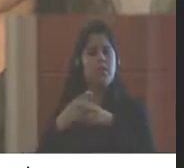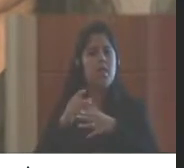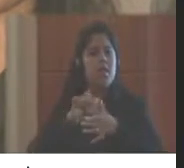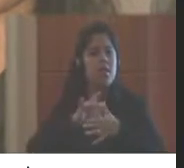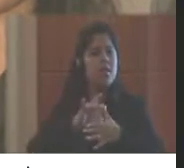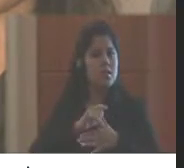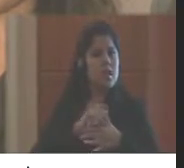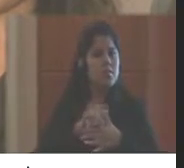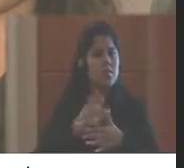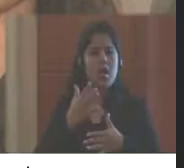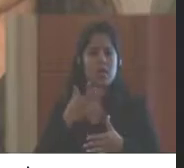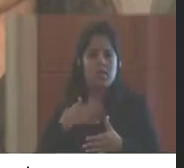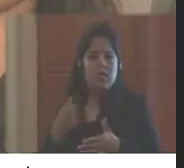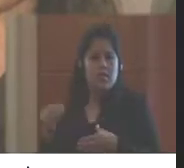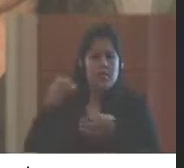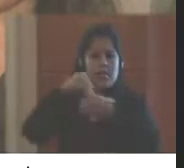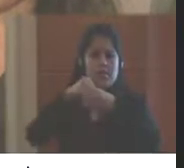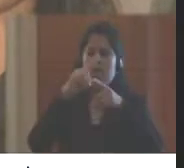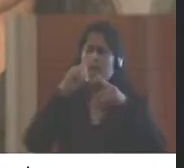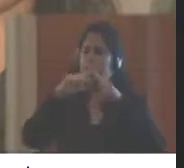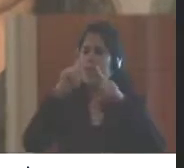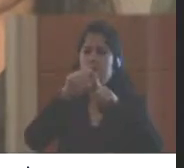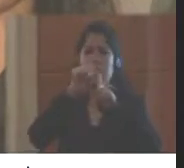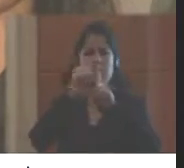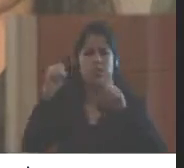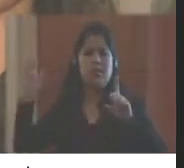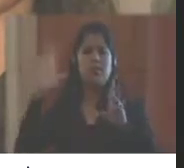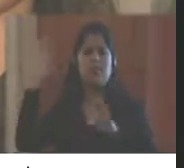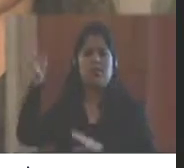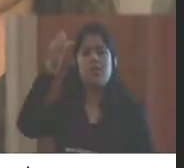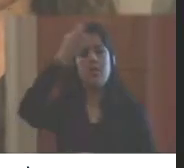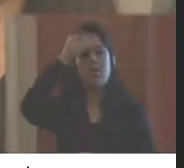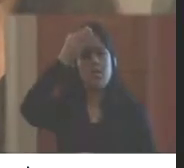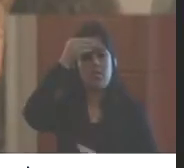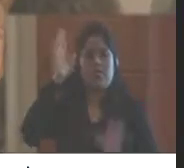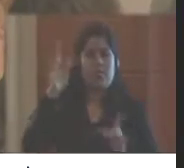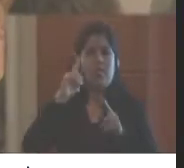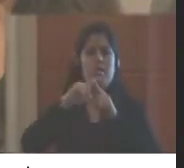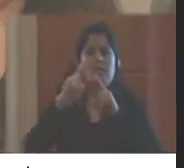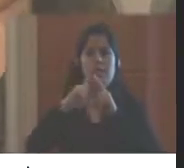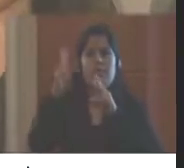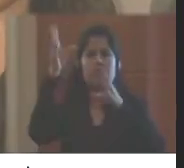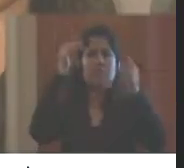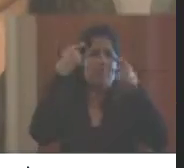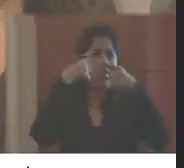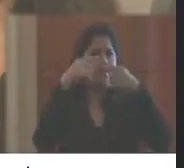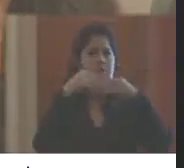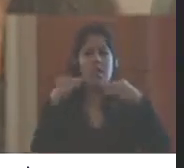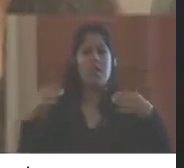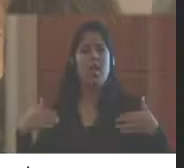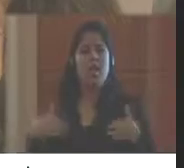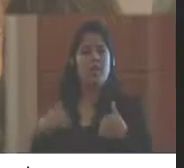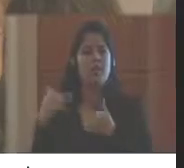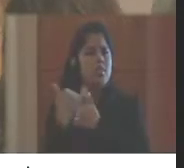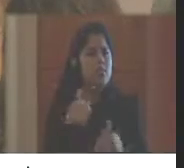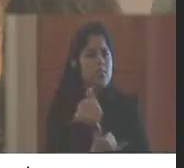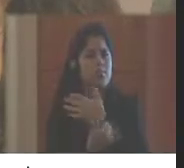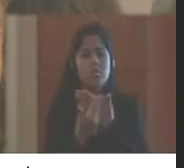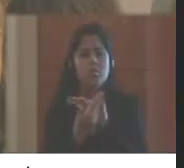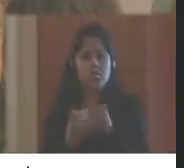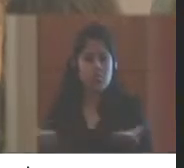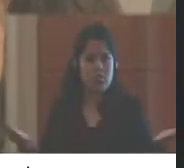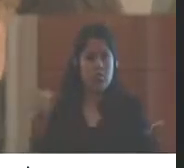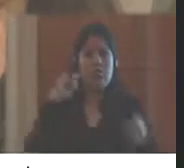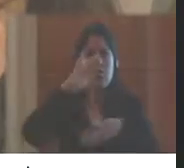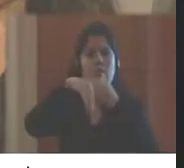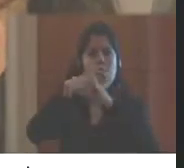into geography, physical sciences, sociology, history of countries. When you know your disasters, you learn from them.